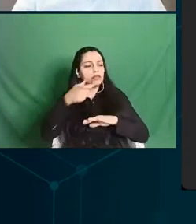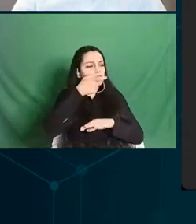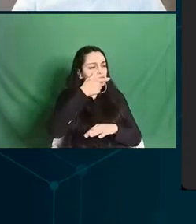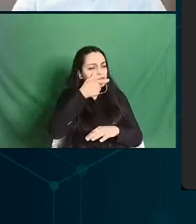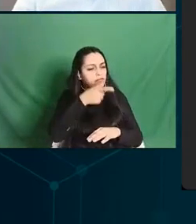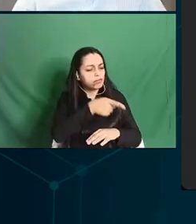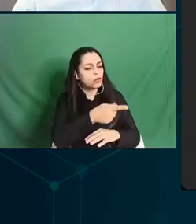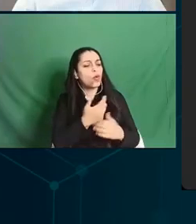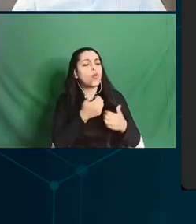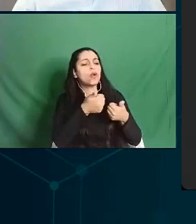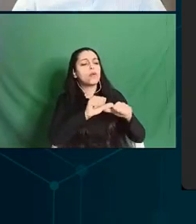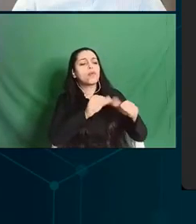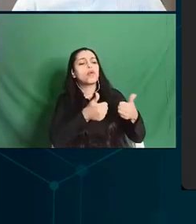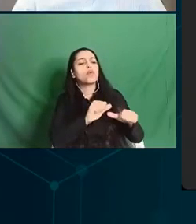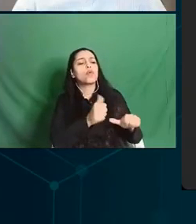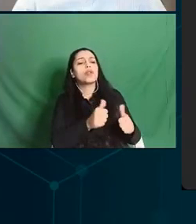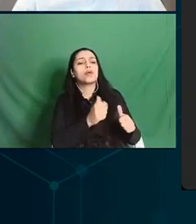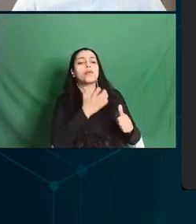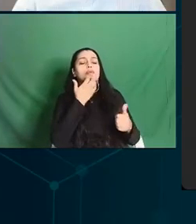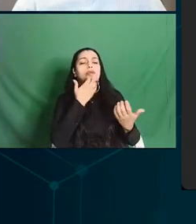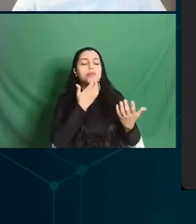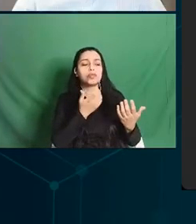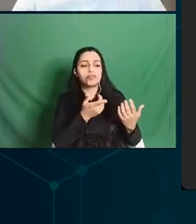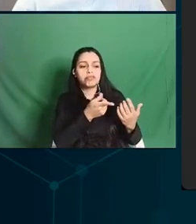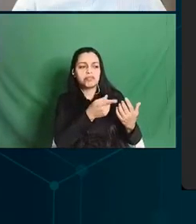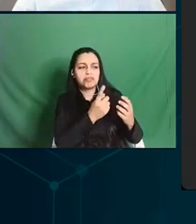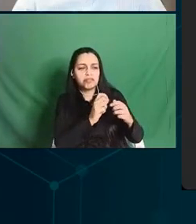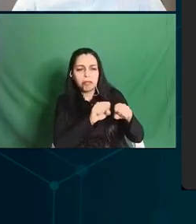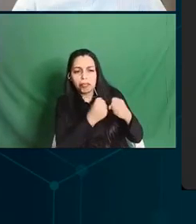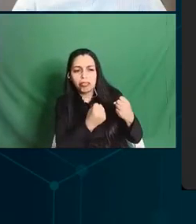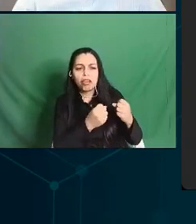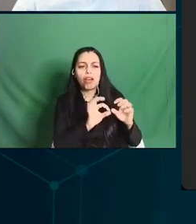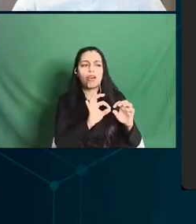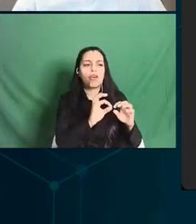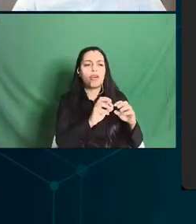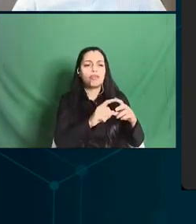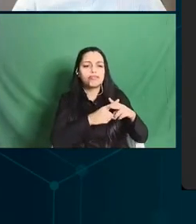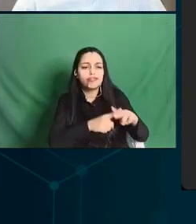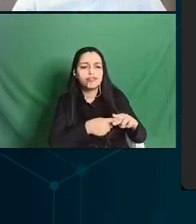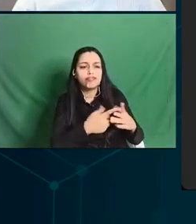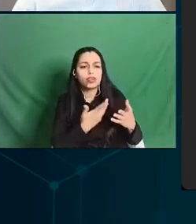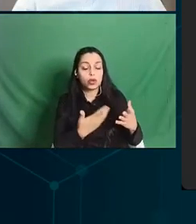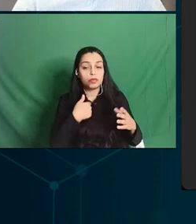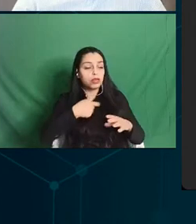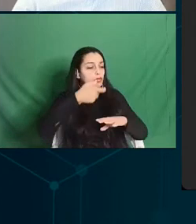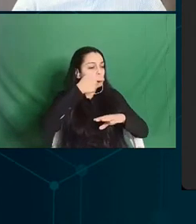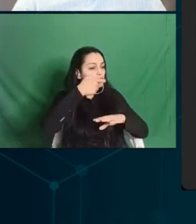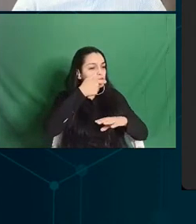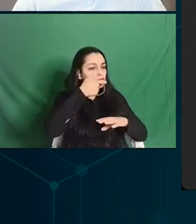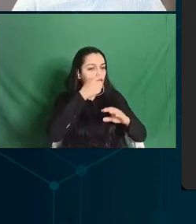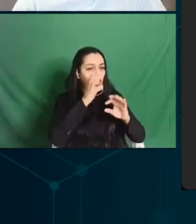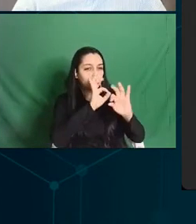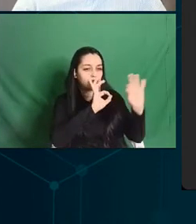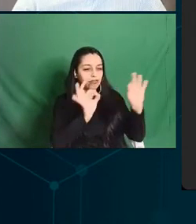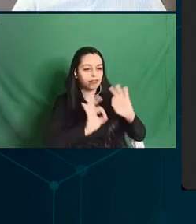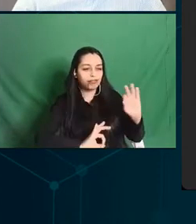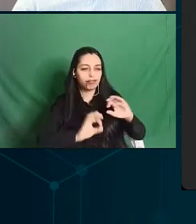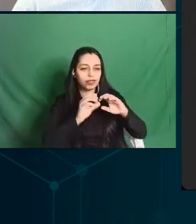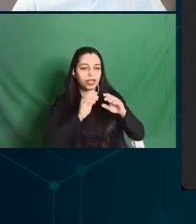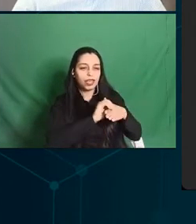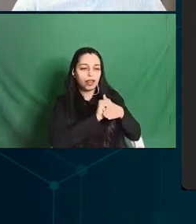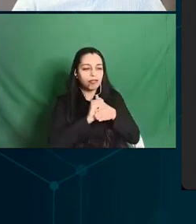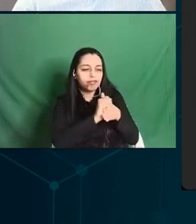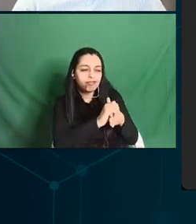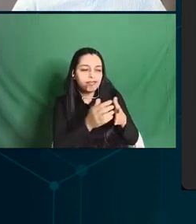can do, is monitor your product. But then they also got feedback from the user, so they knew